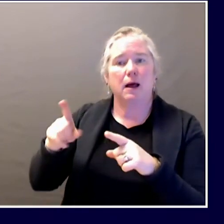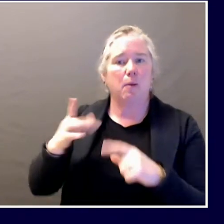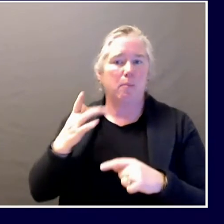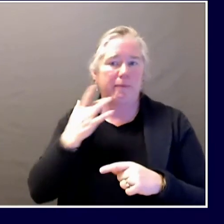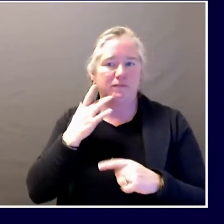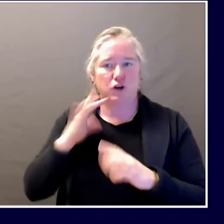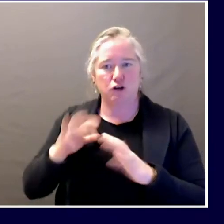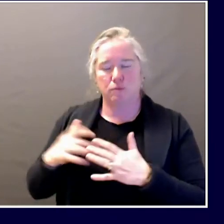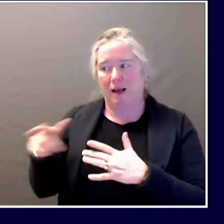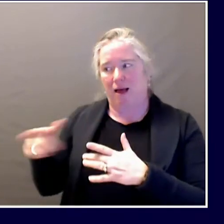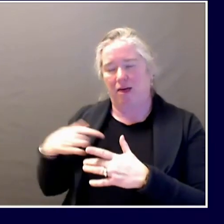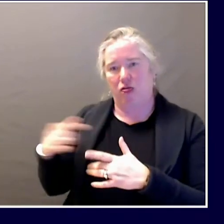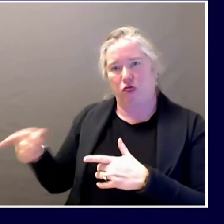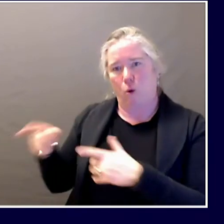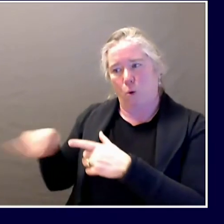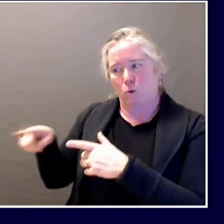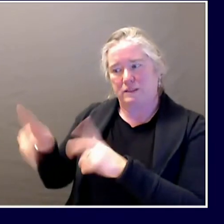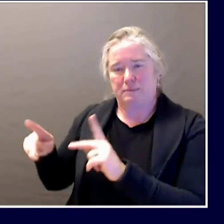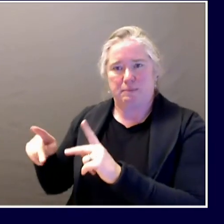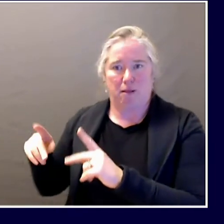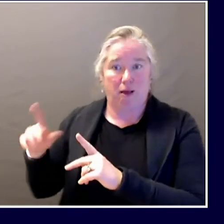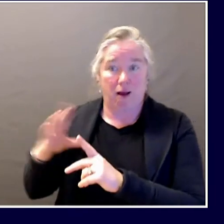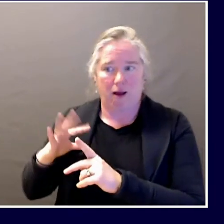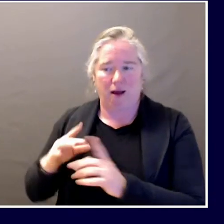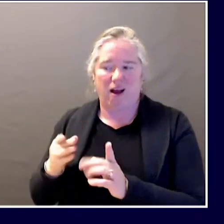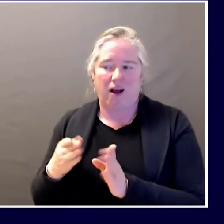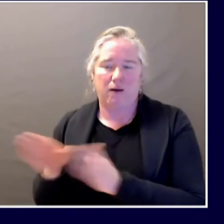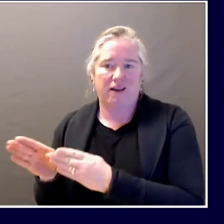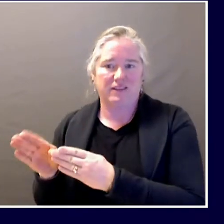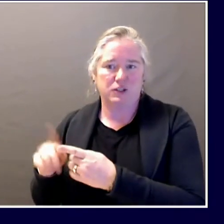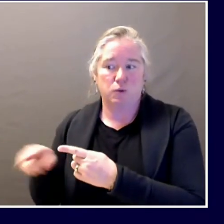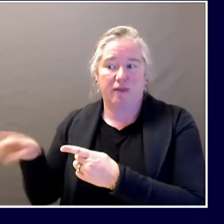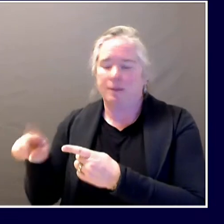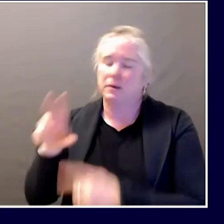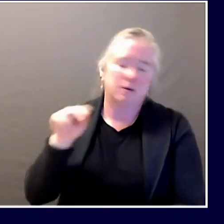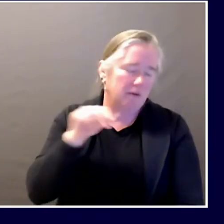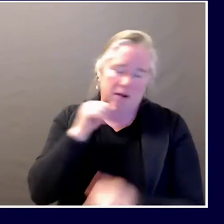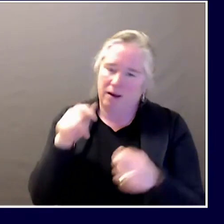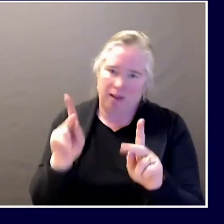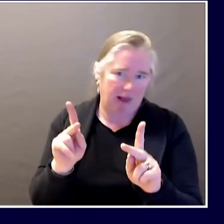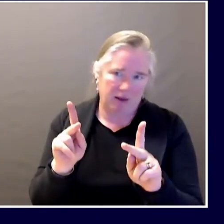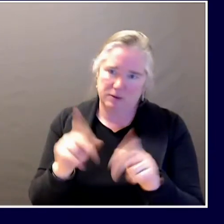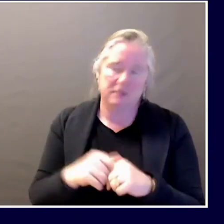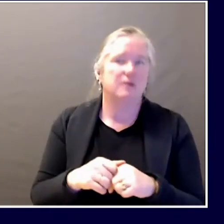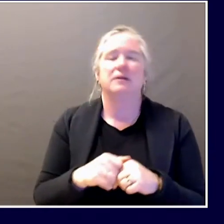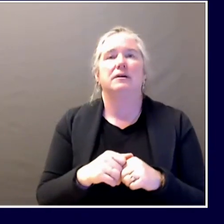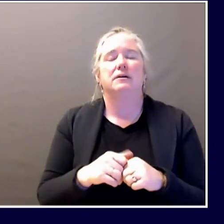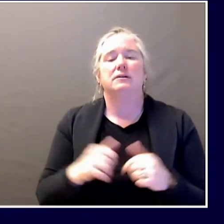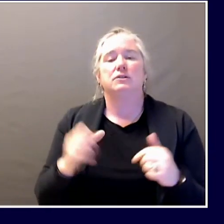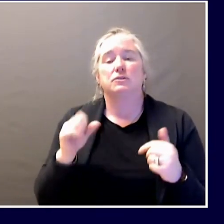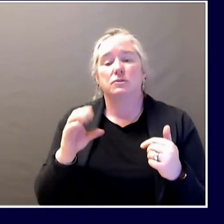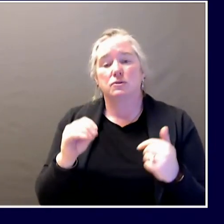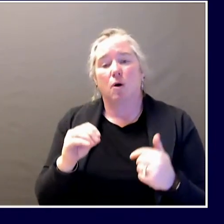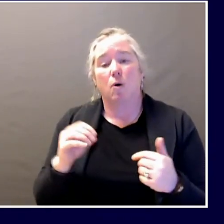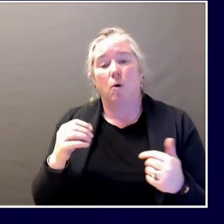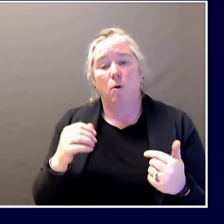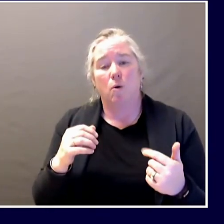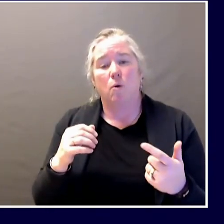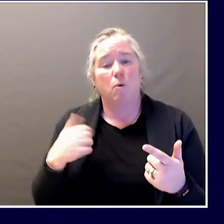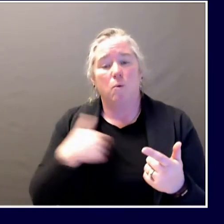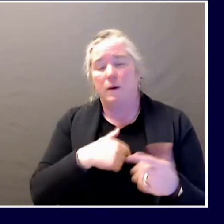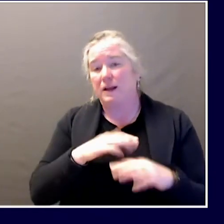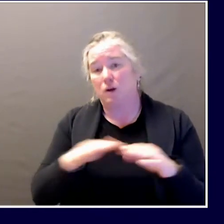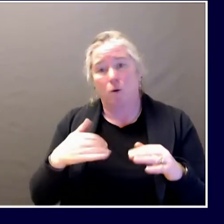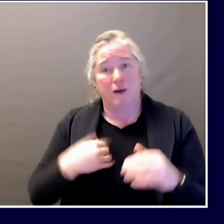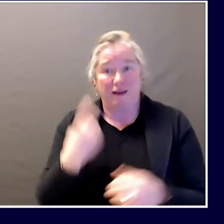age category and in this full use policy. So we mirror that in both places. I would say, though, we don't have a one size fits